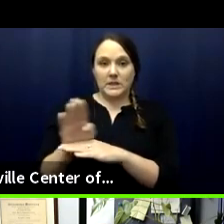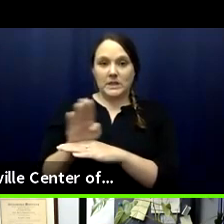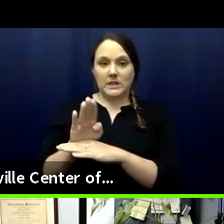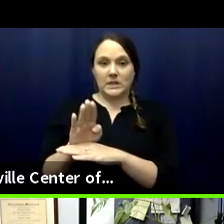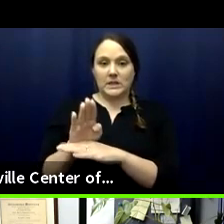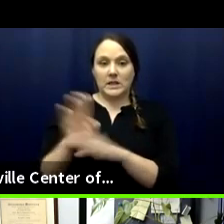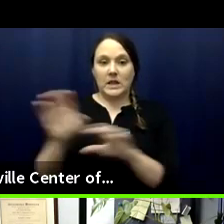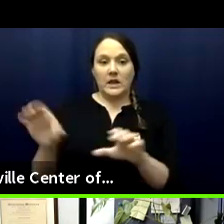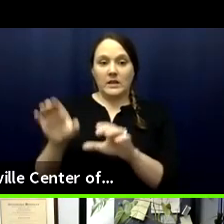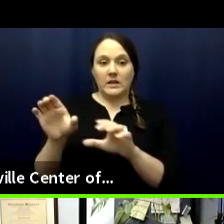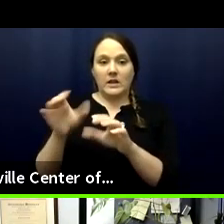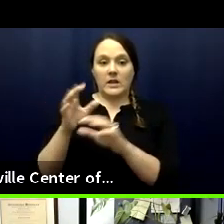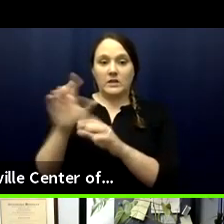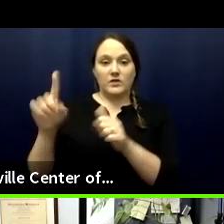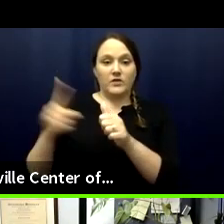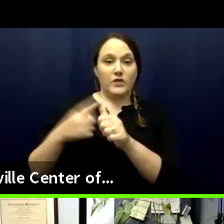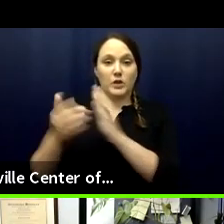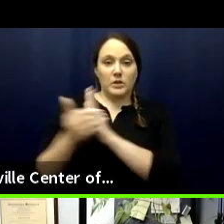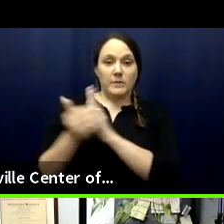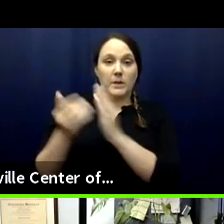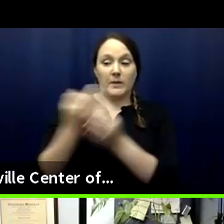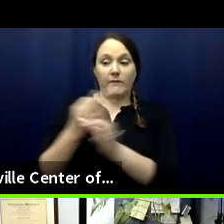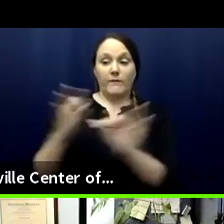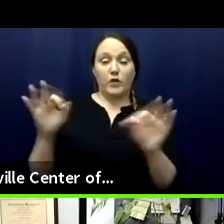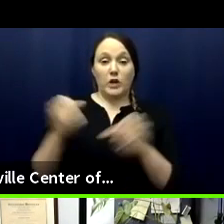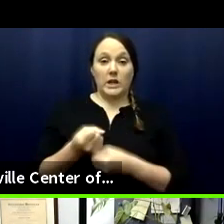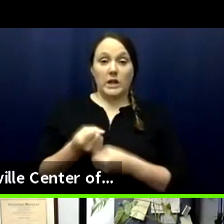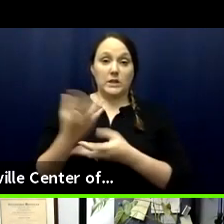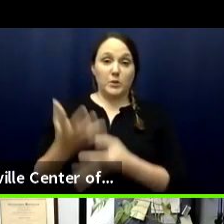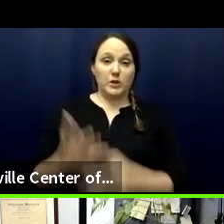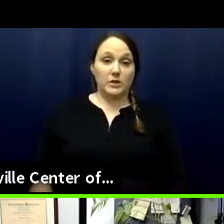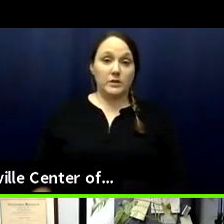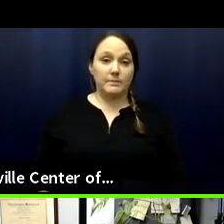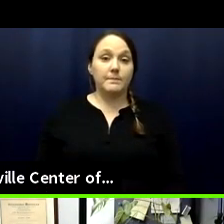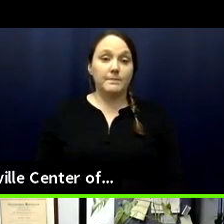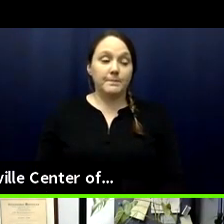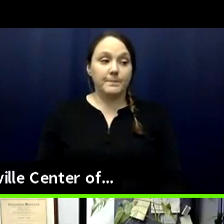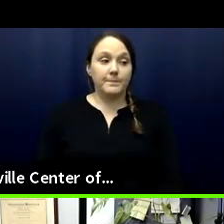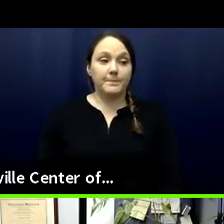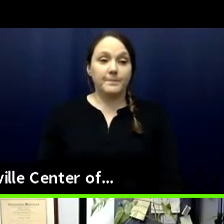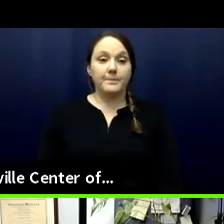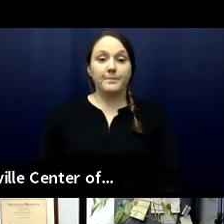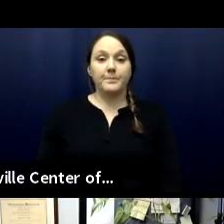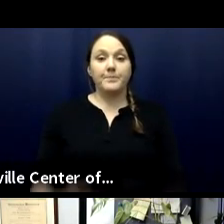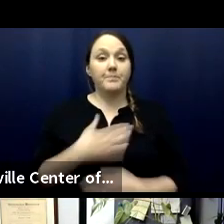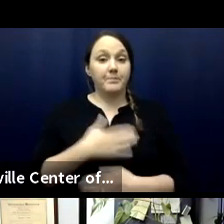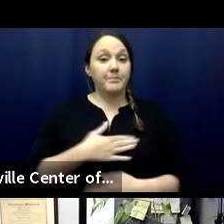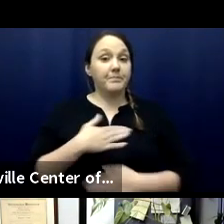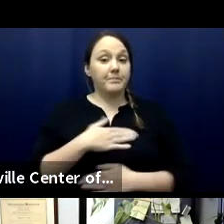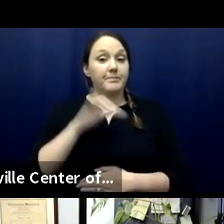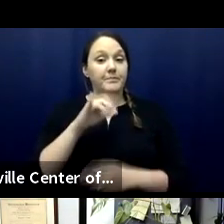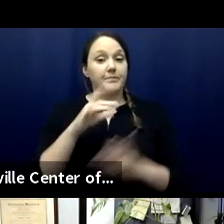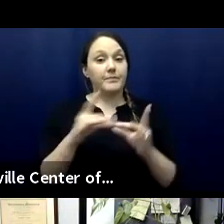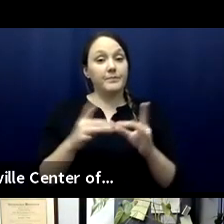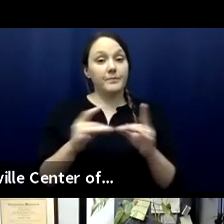First Amendment free expression. appreciate that